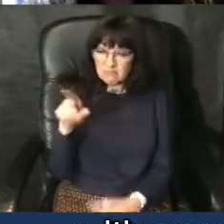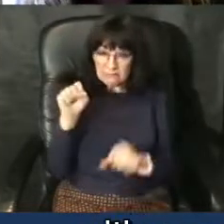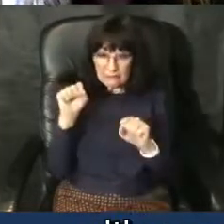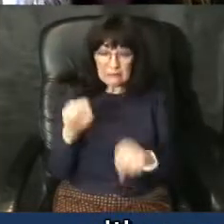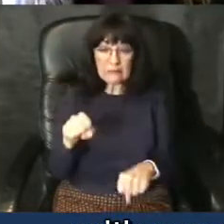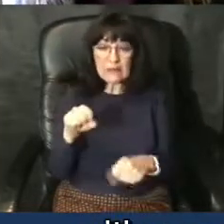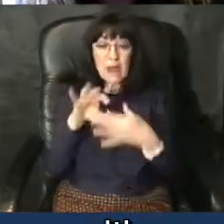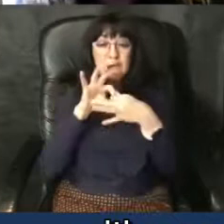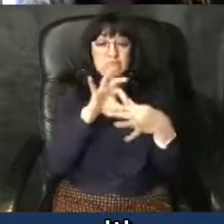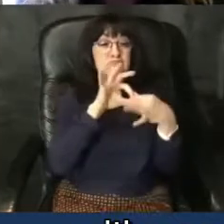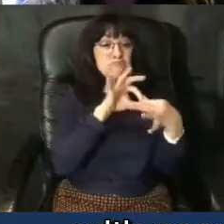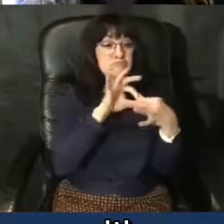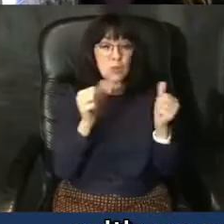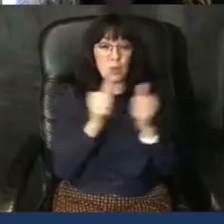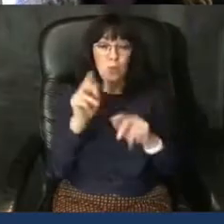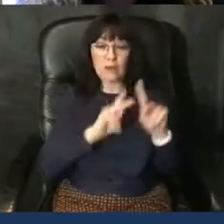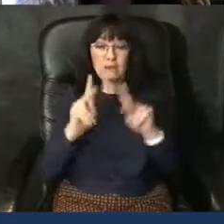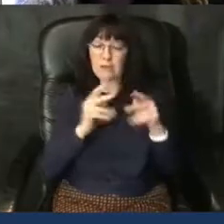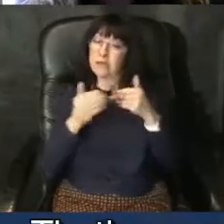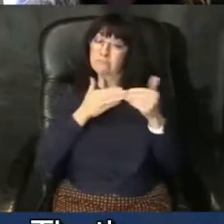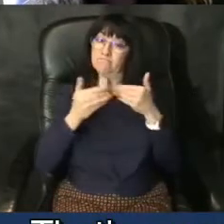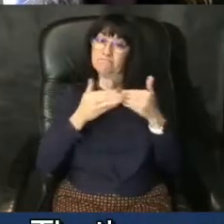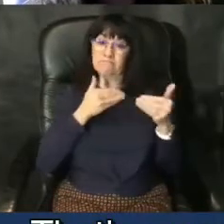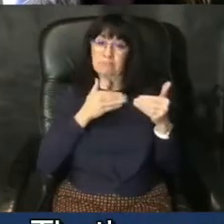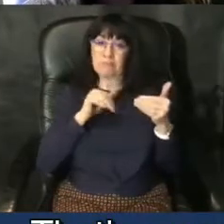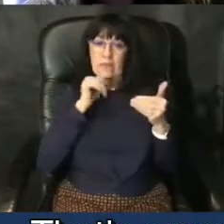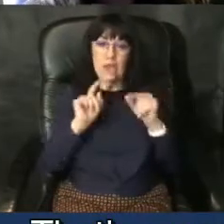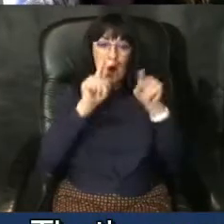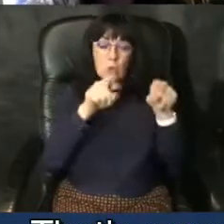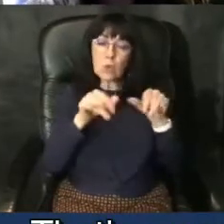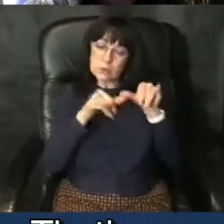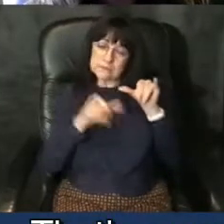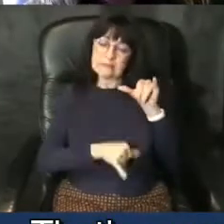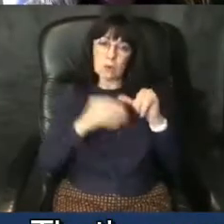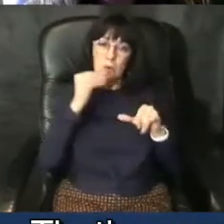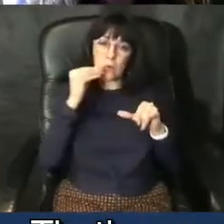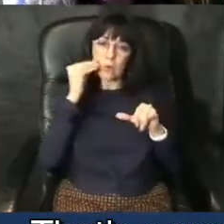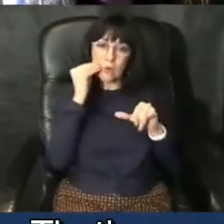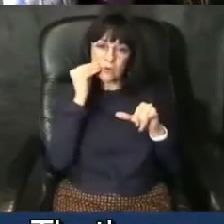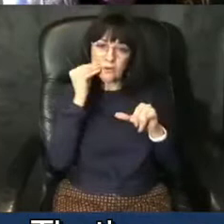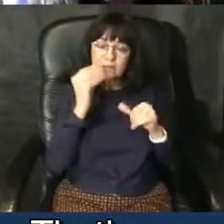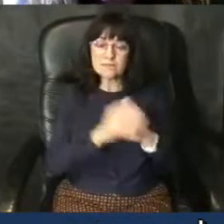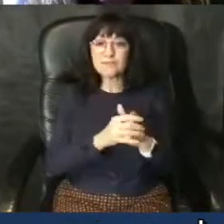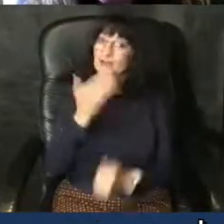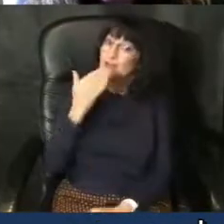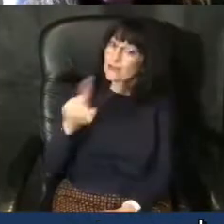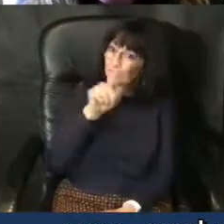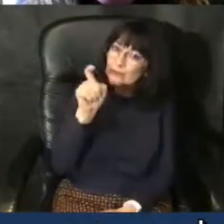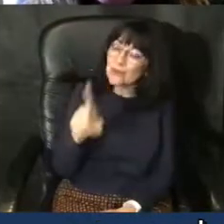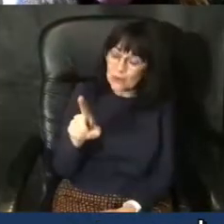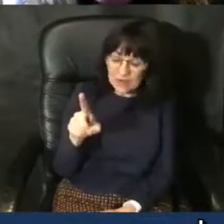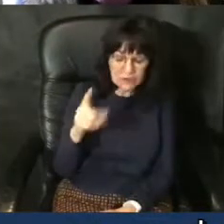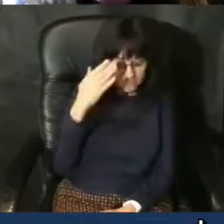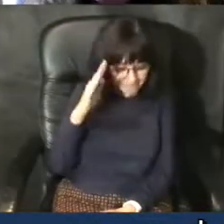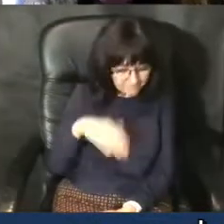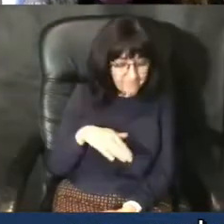people while staying in place? That's great. Very good question. And as you know, our seniors, as you see, and unfortunately